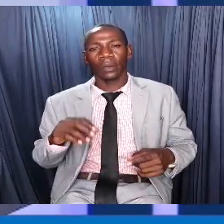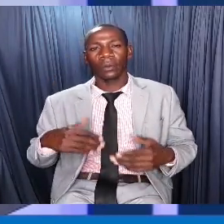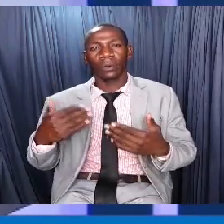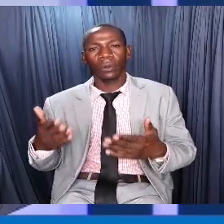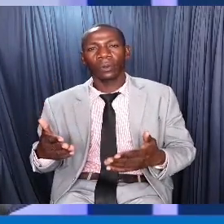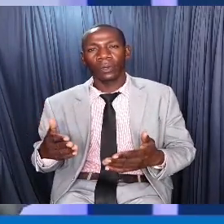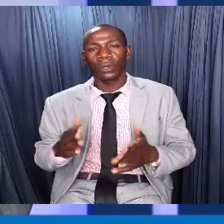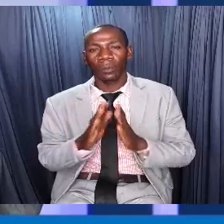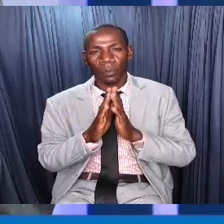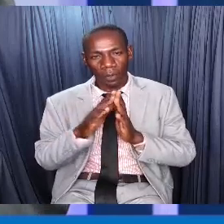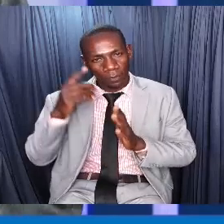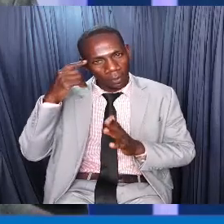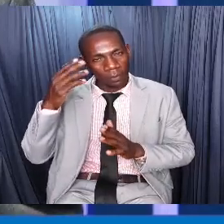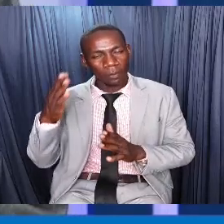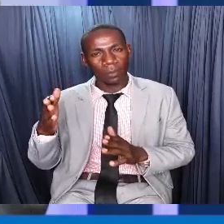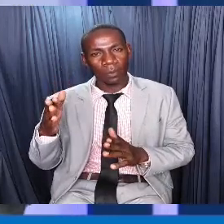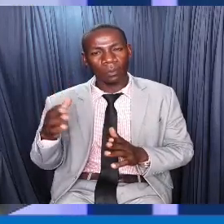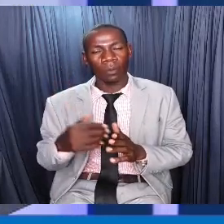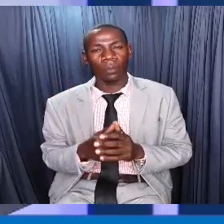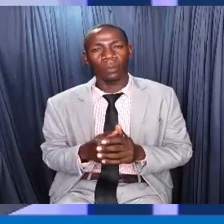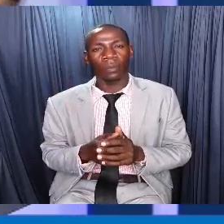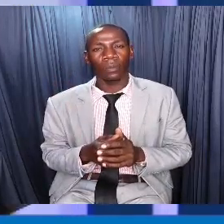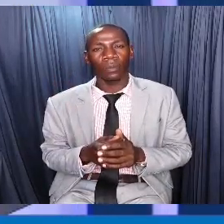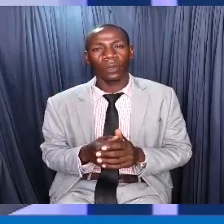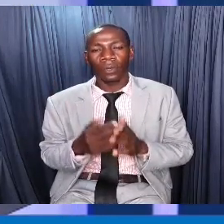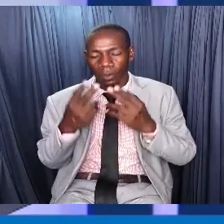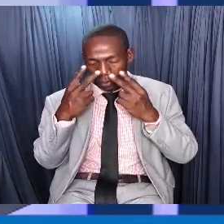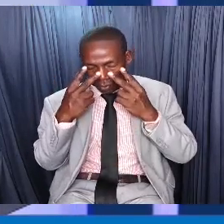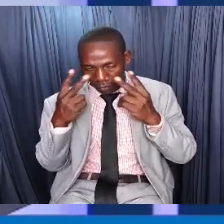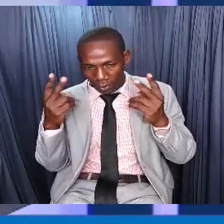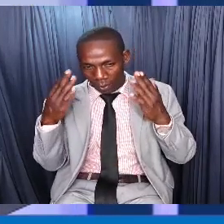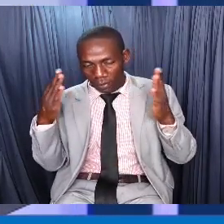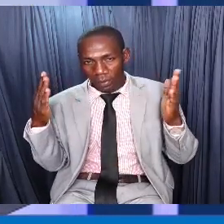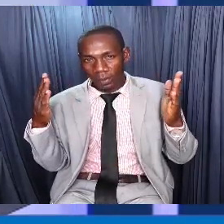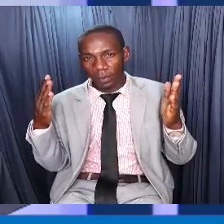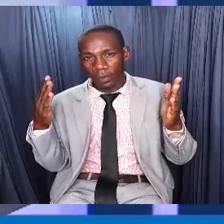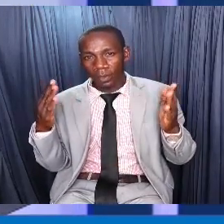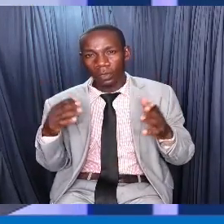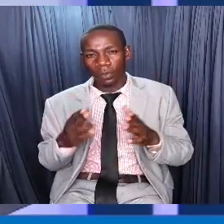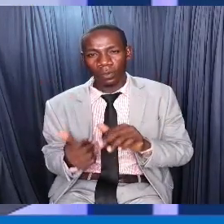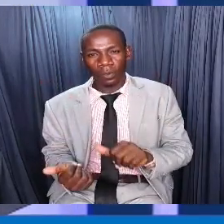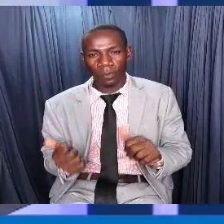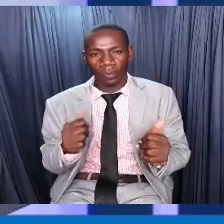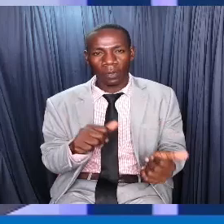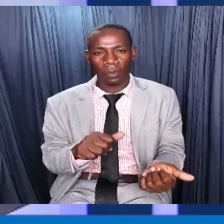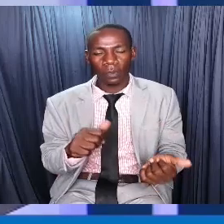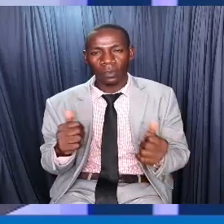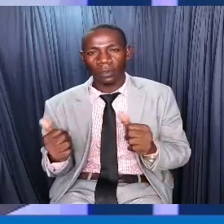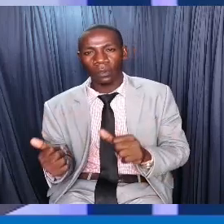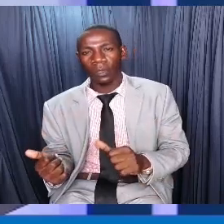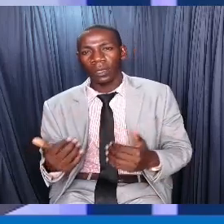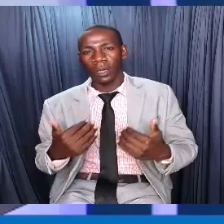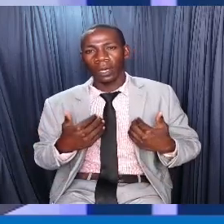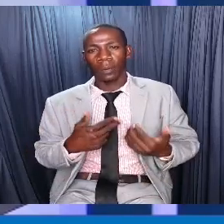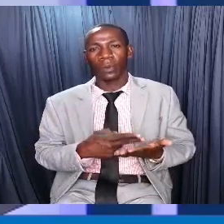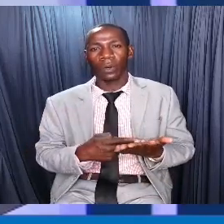went. Akaenda akamuombea. He went and prayed for him. Akafunguka macho. Then he recovered his sight. Akaenda akabatizwa. He went for baptism. Akajazwa Roho